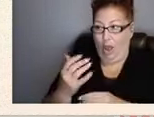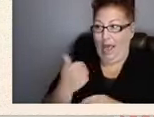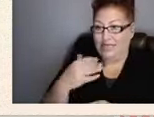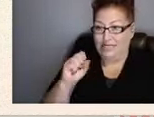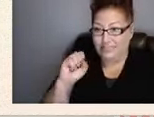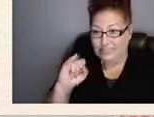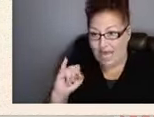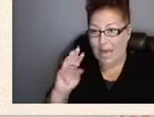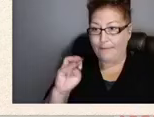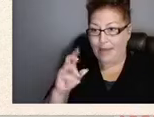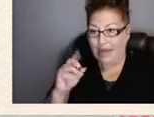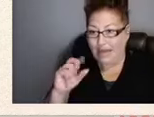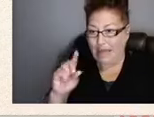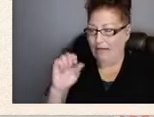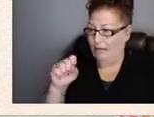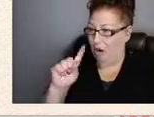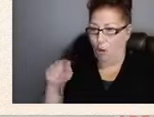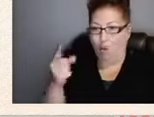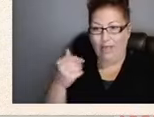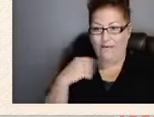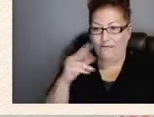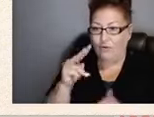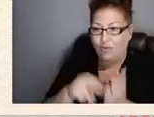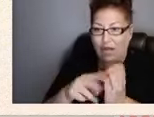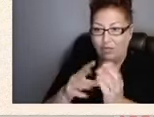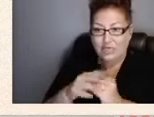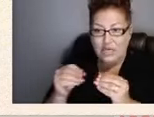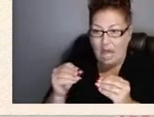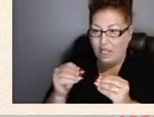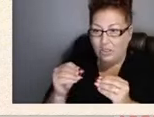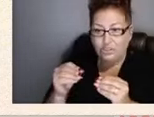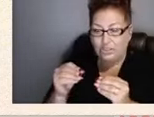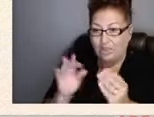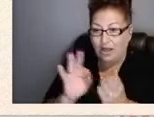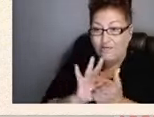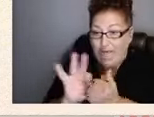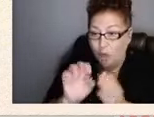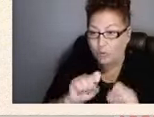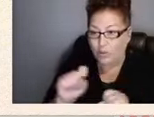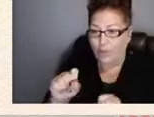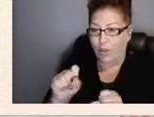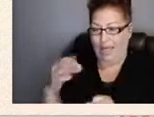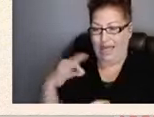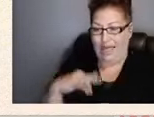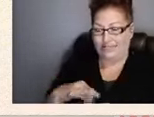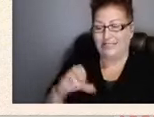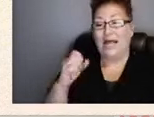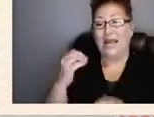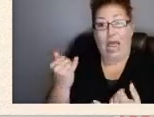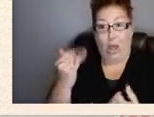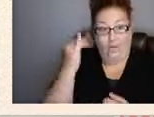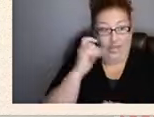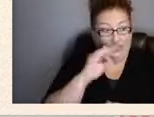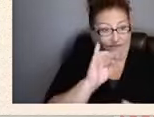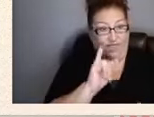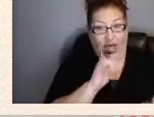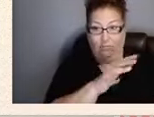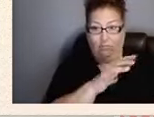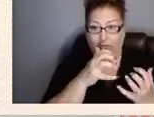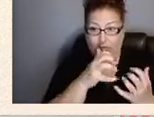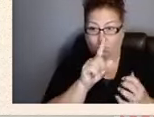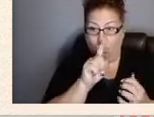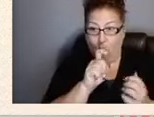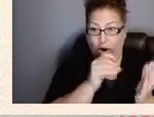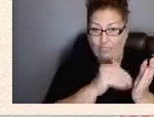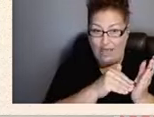have $2,000 of countable assets, now due to this inheritance of the proceeds from the